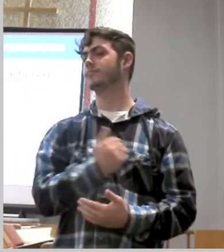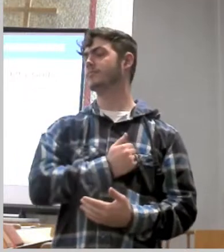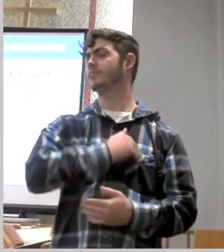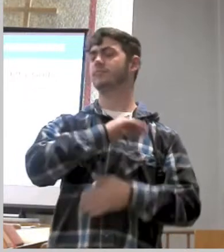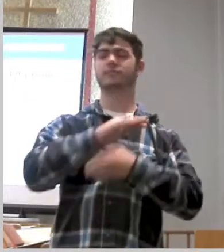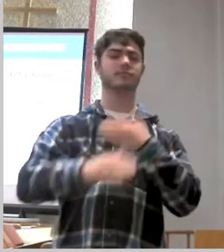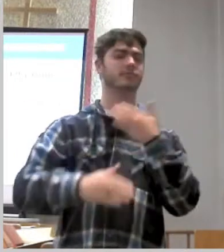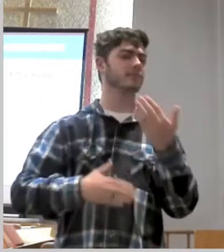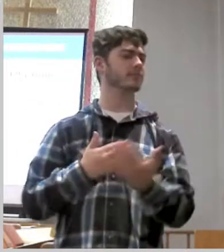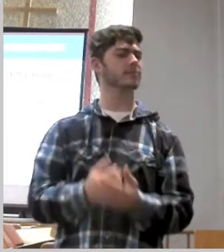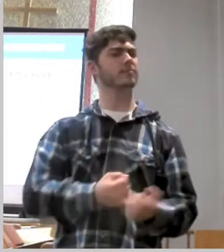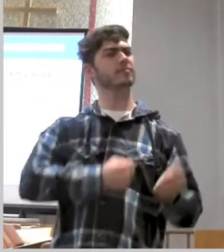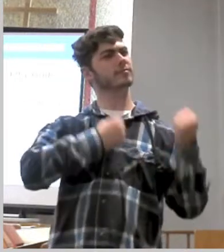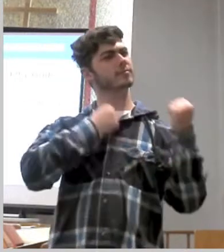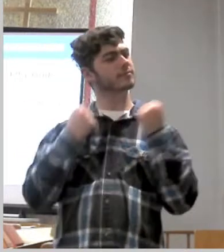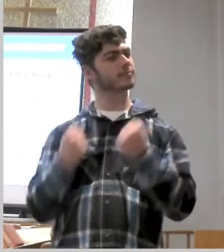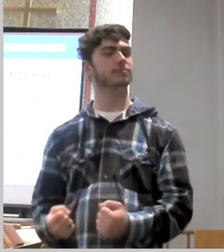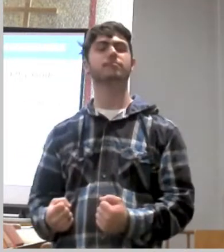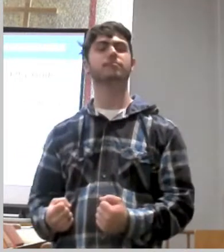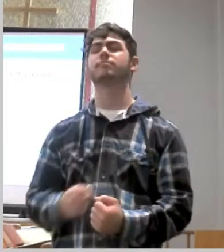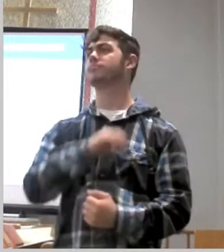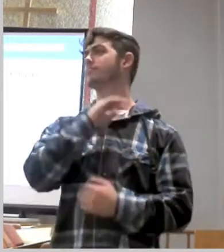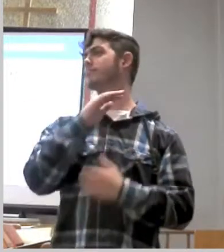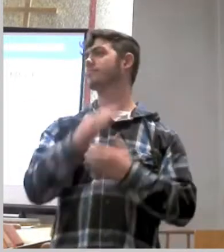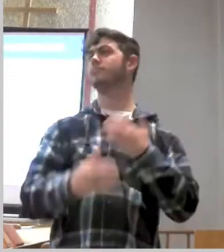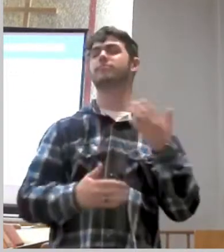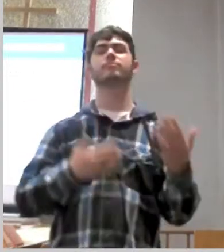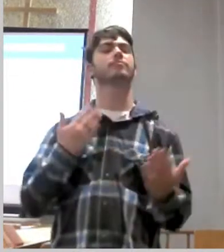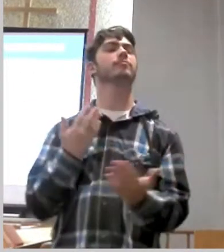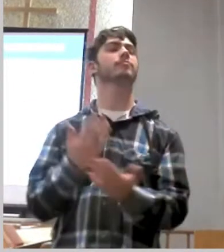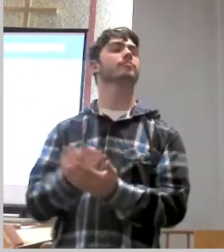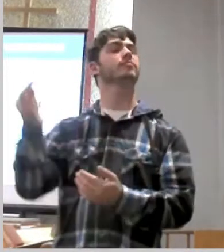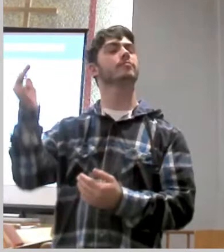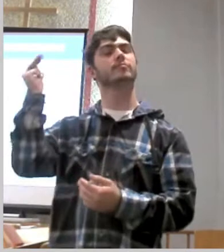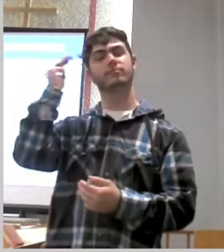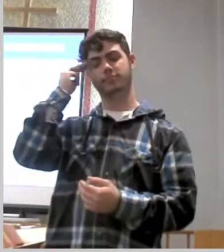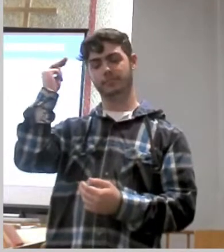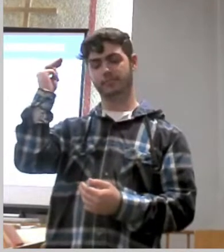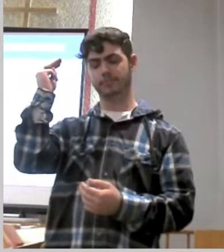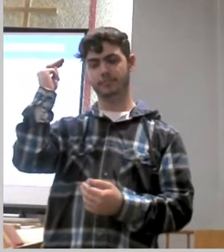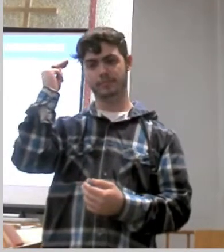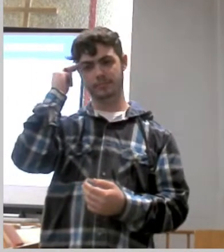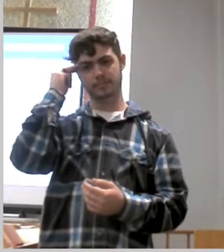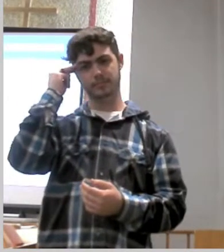soul, all thy strength, all thy